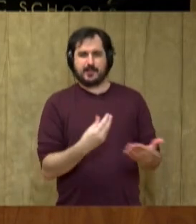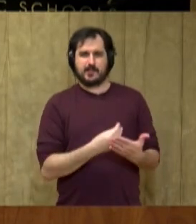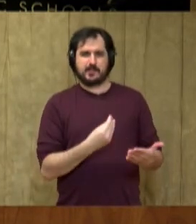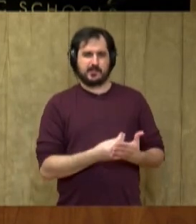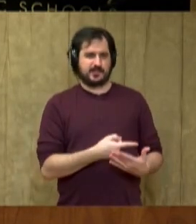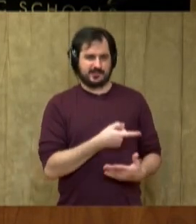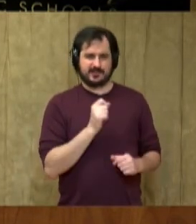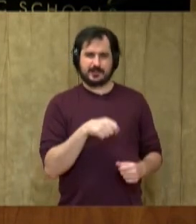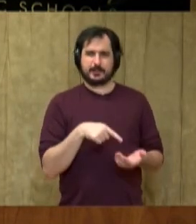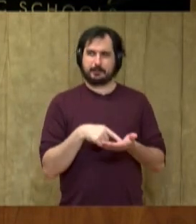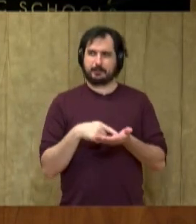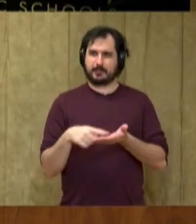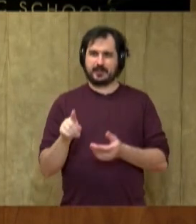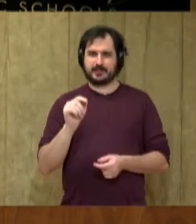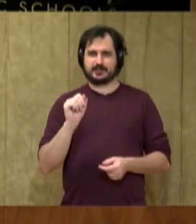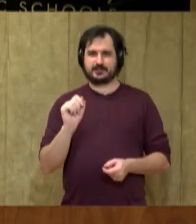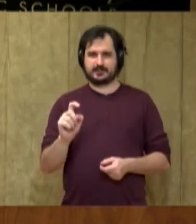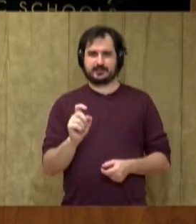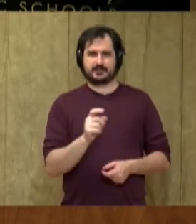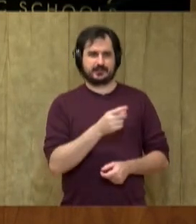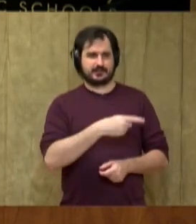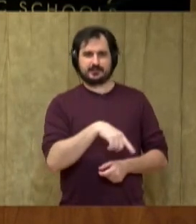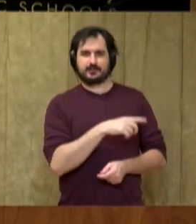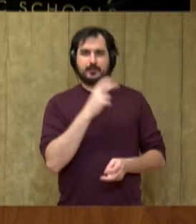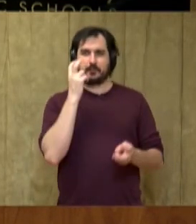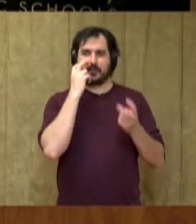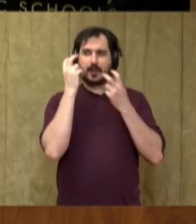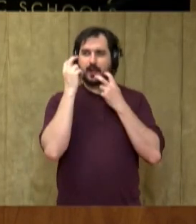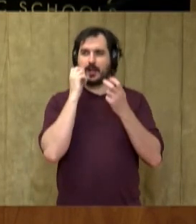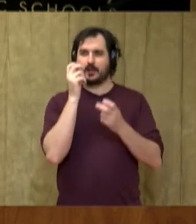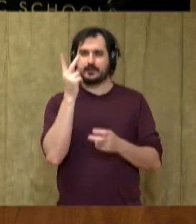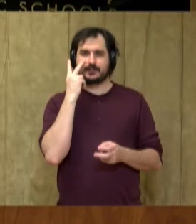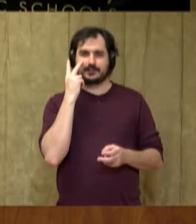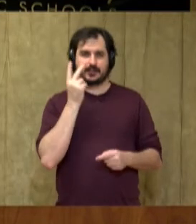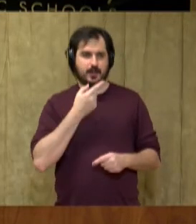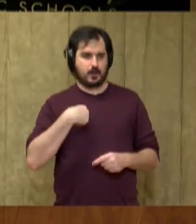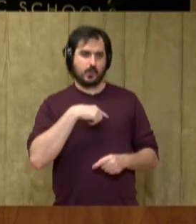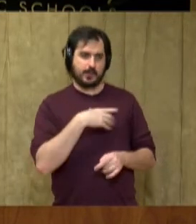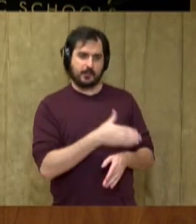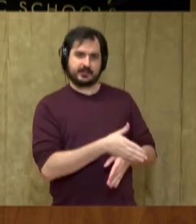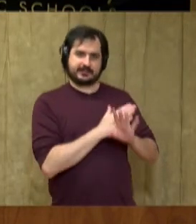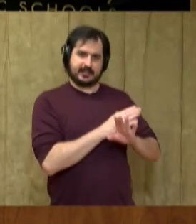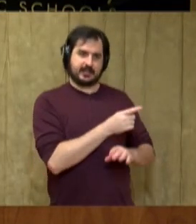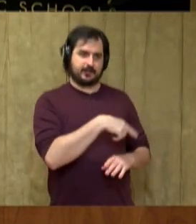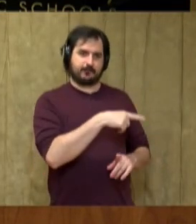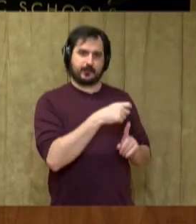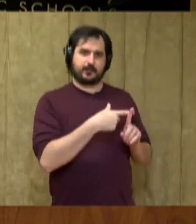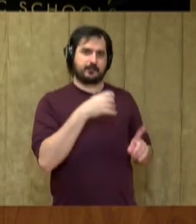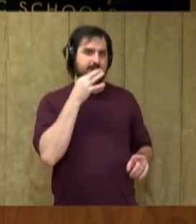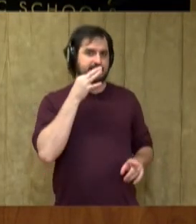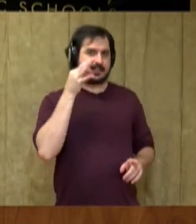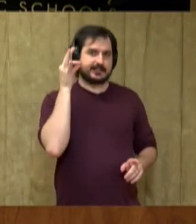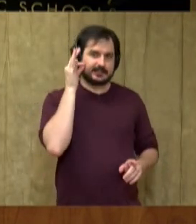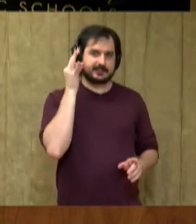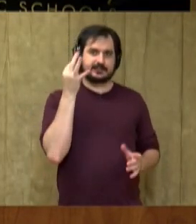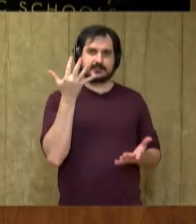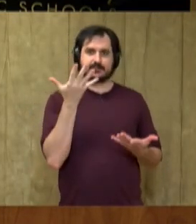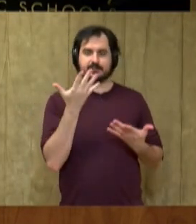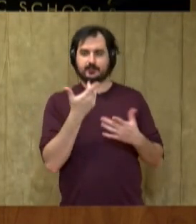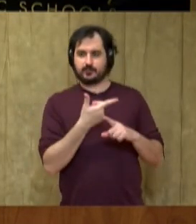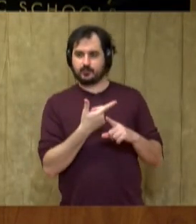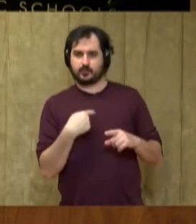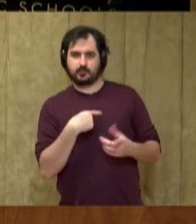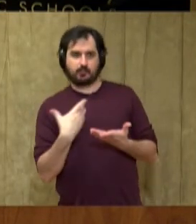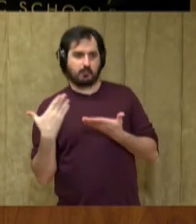England that they're blind to the fact that we protect them from Indian attacks. We bring the colonists goods. Only England